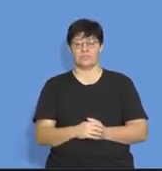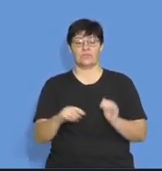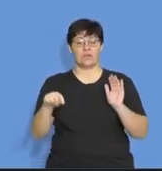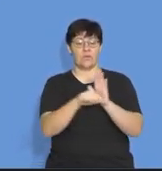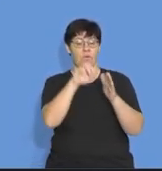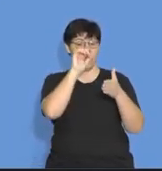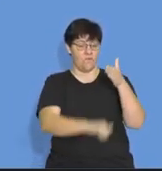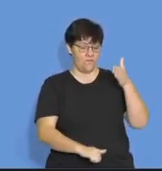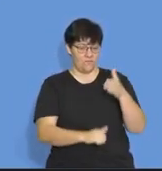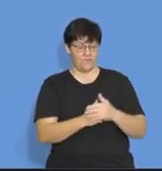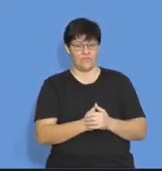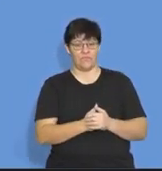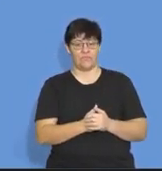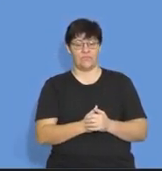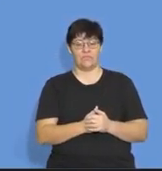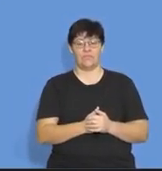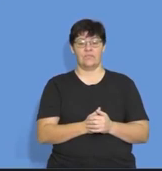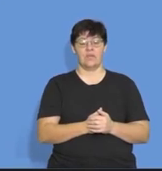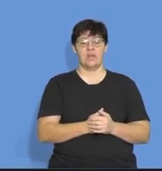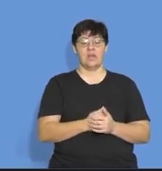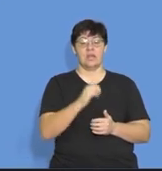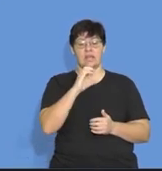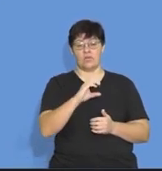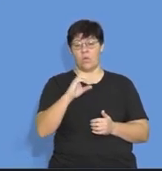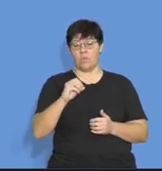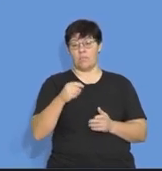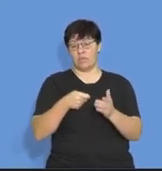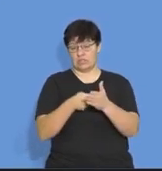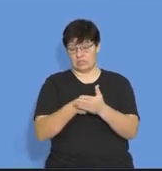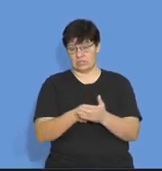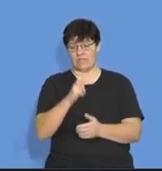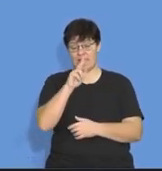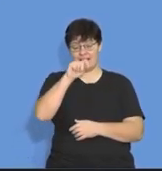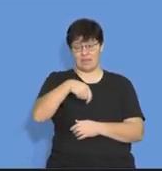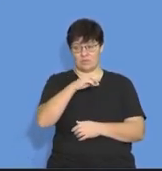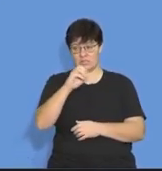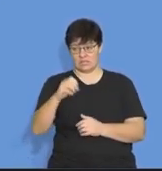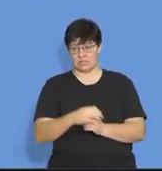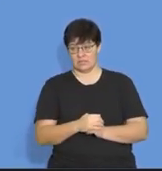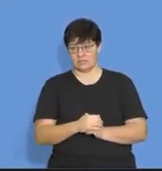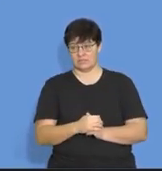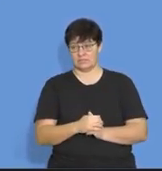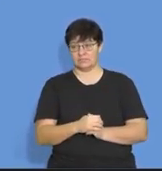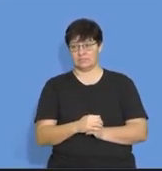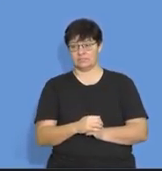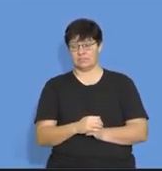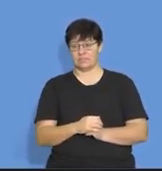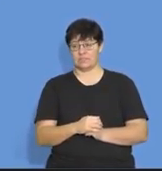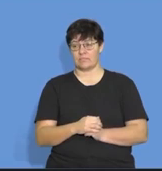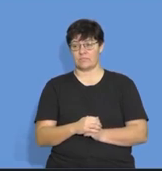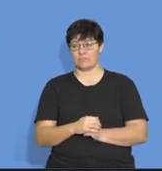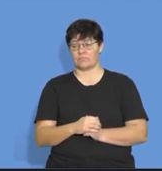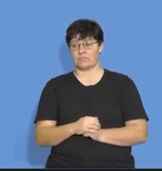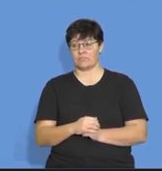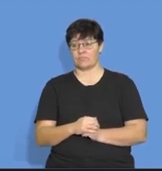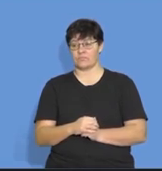minus the carriage on purchases of 8,000 minus the 8,000, right? As you